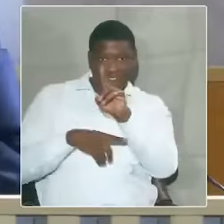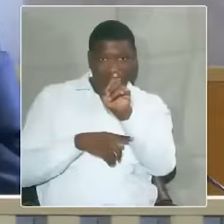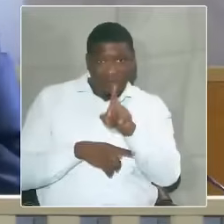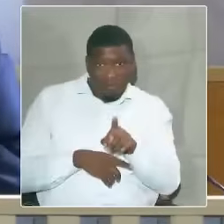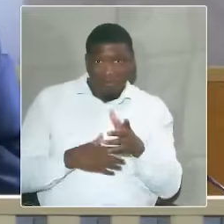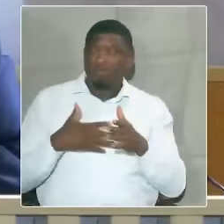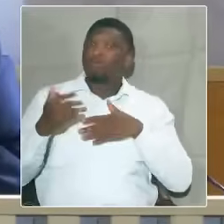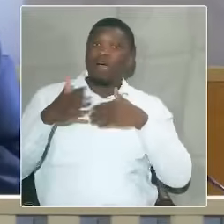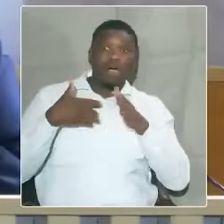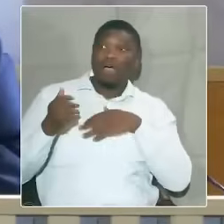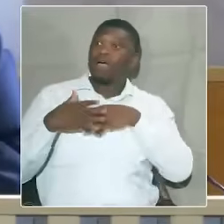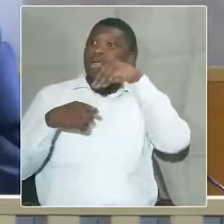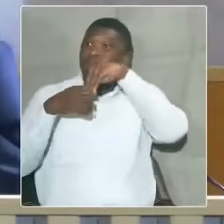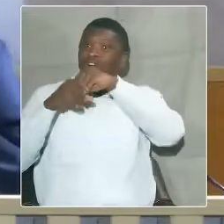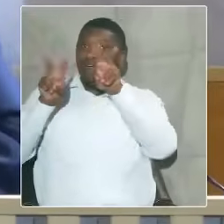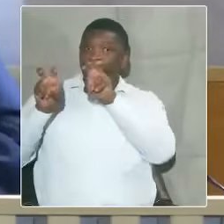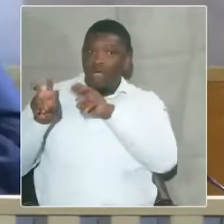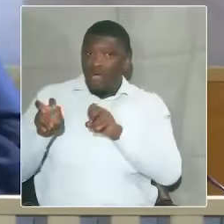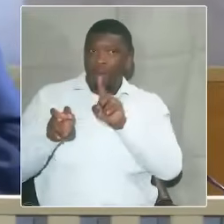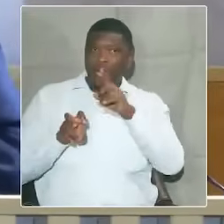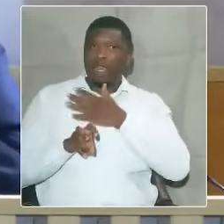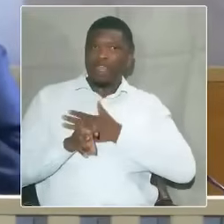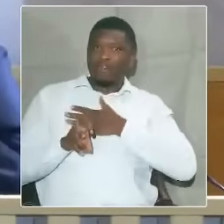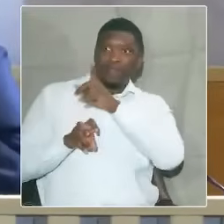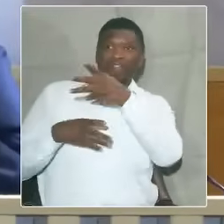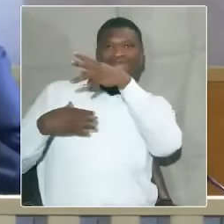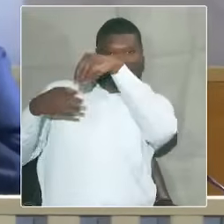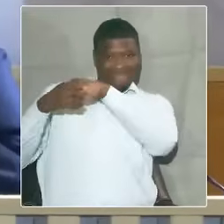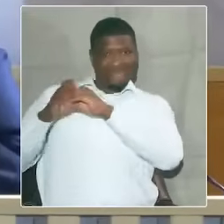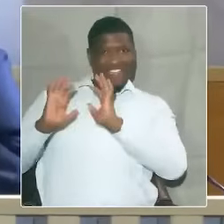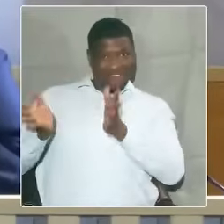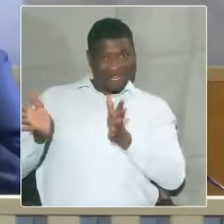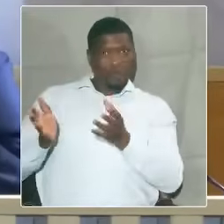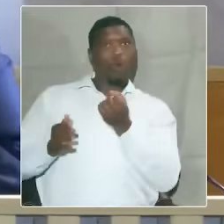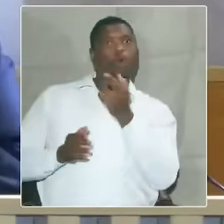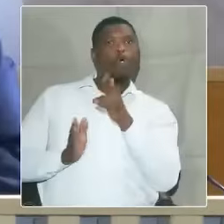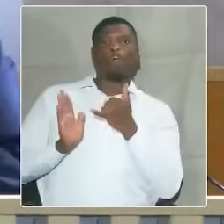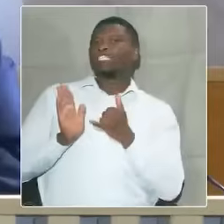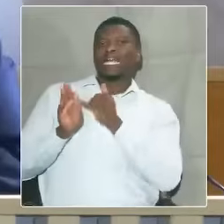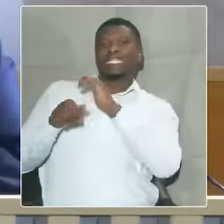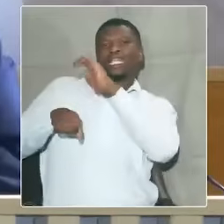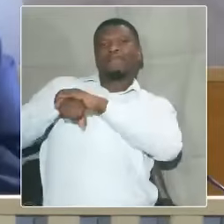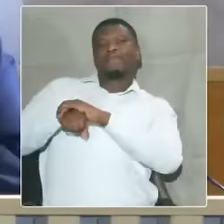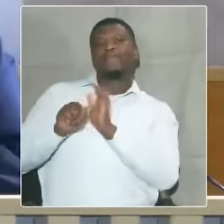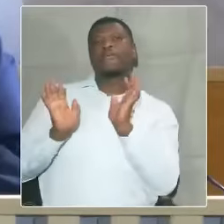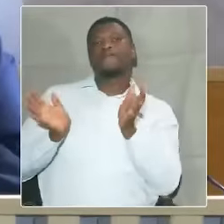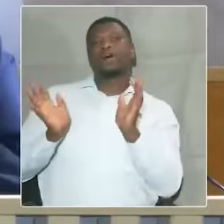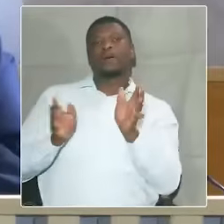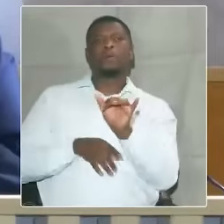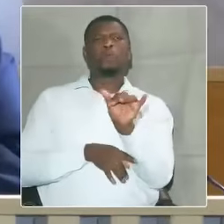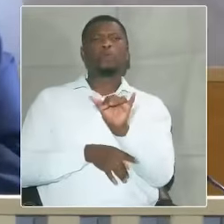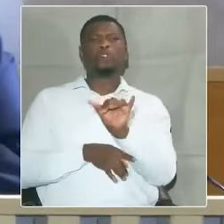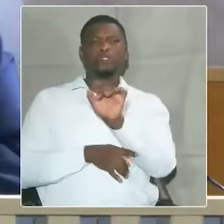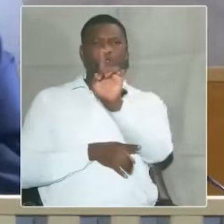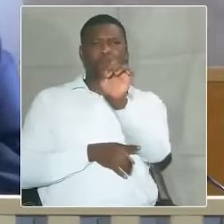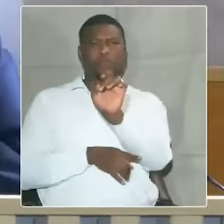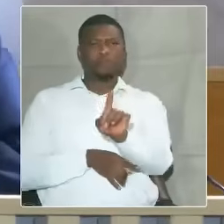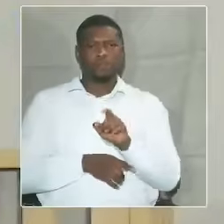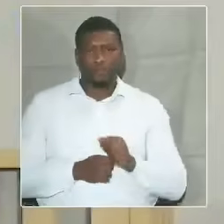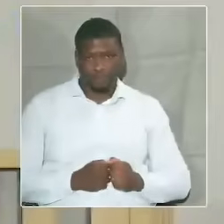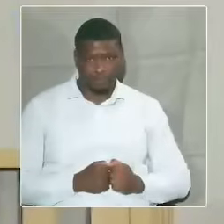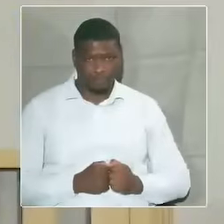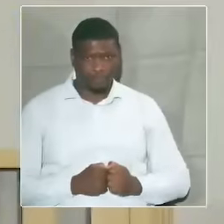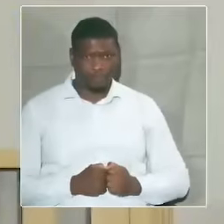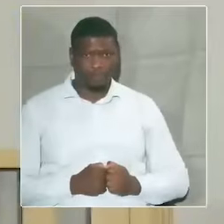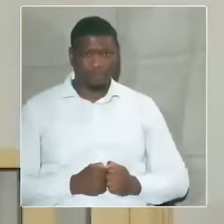was implicated on some basis, whatever that basis might be, but he also happens to be friends